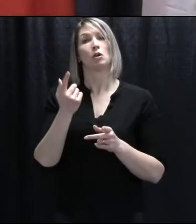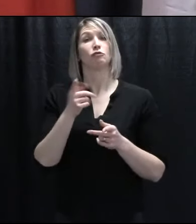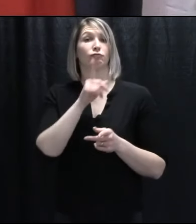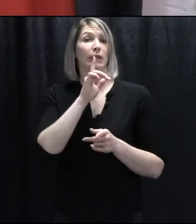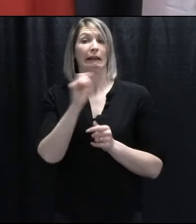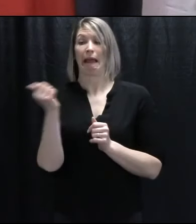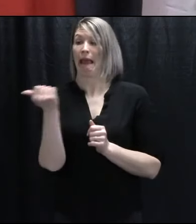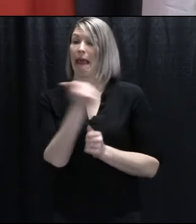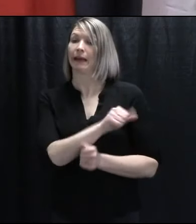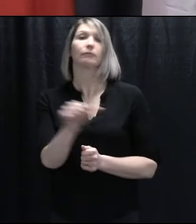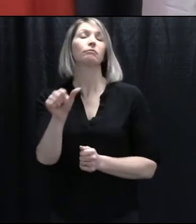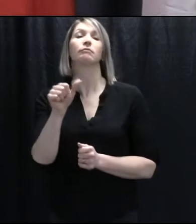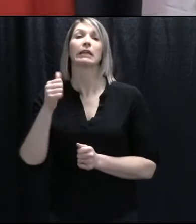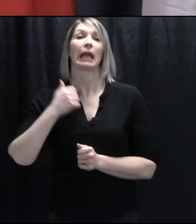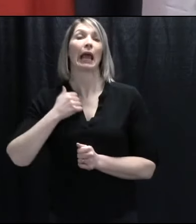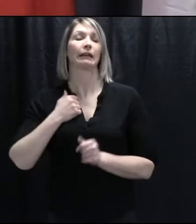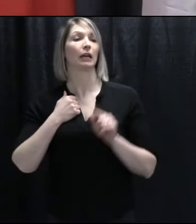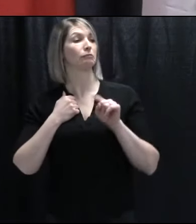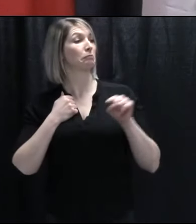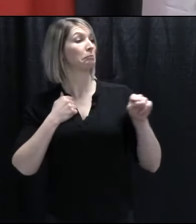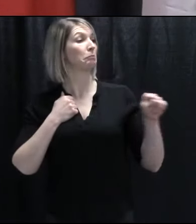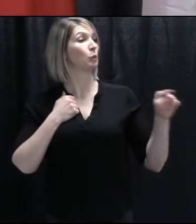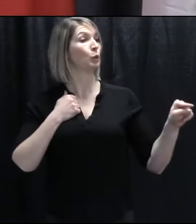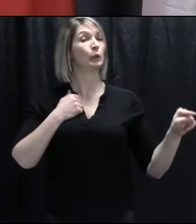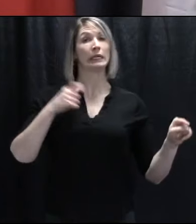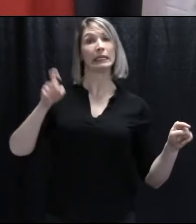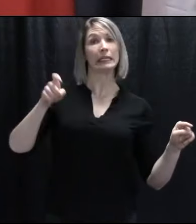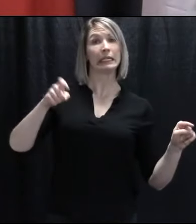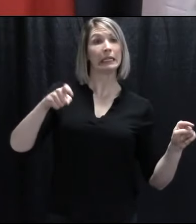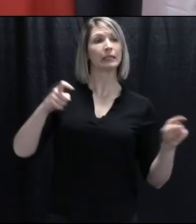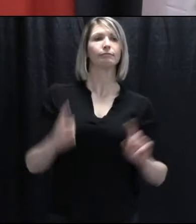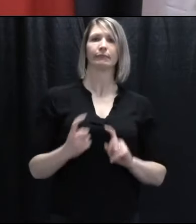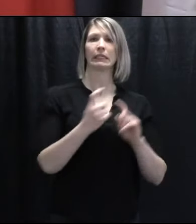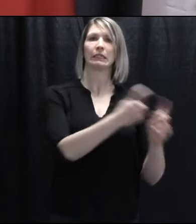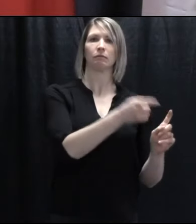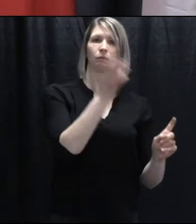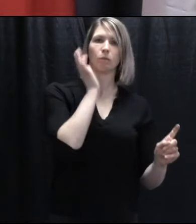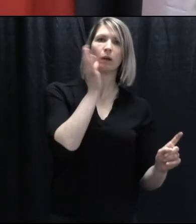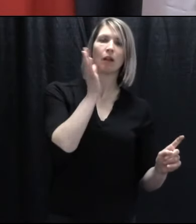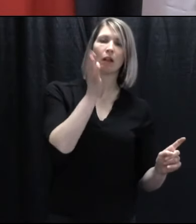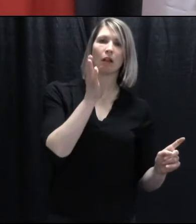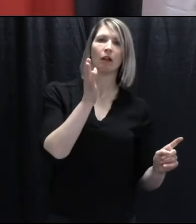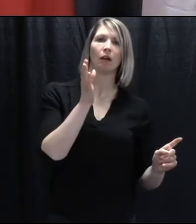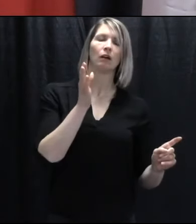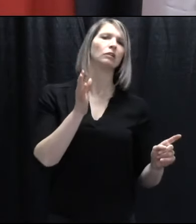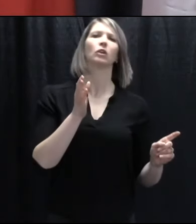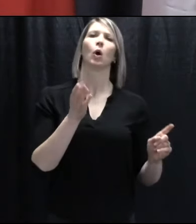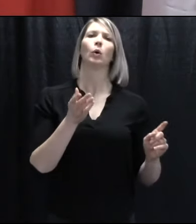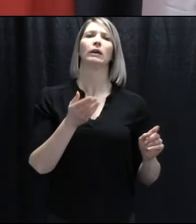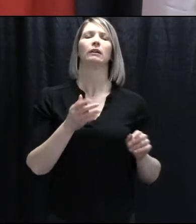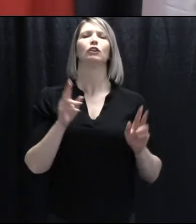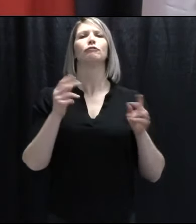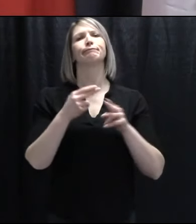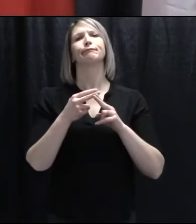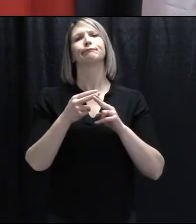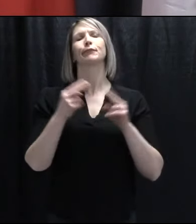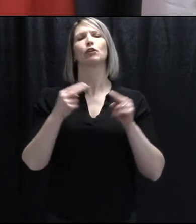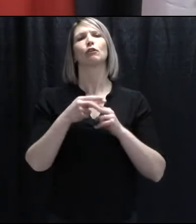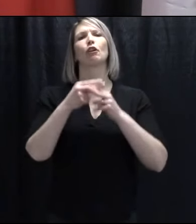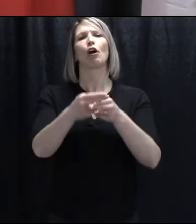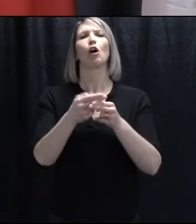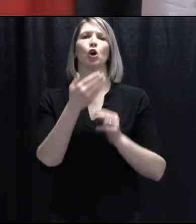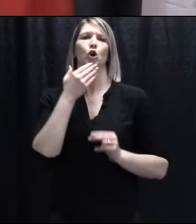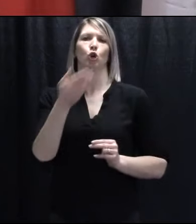one province that could have a need or need more based on the capacity that they would have. So these good neighbors agreement are signs